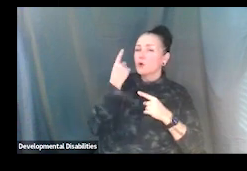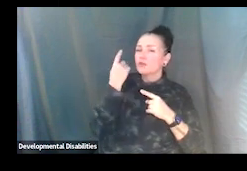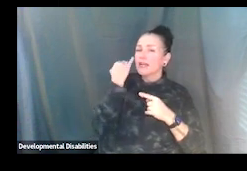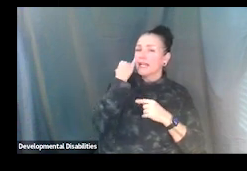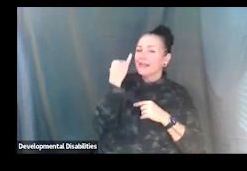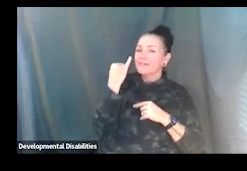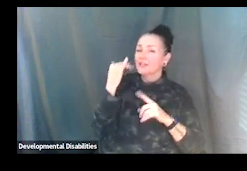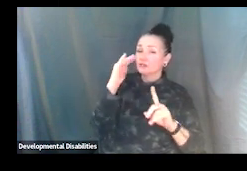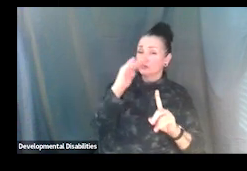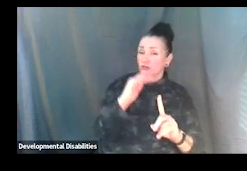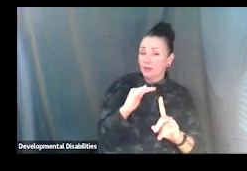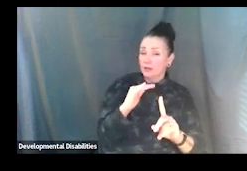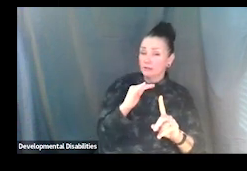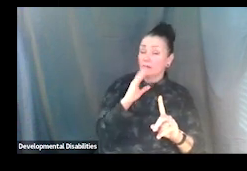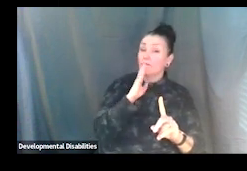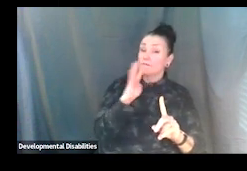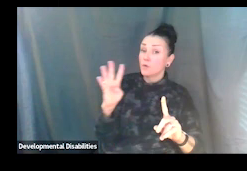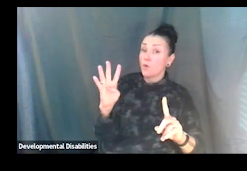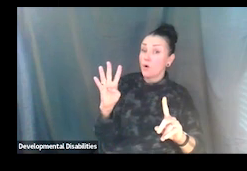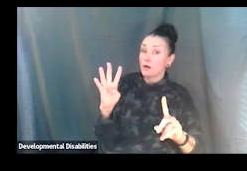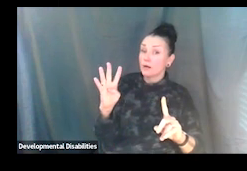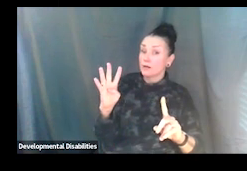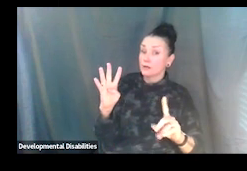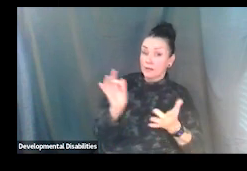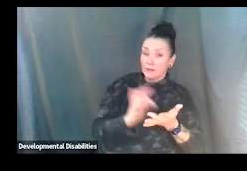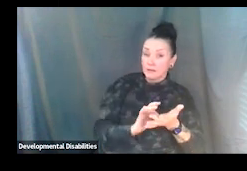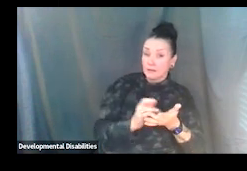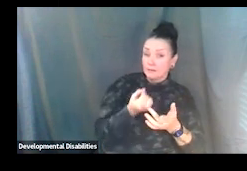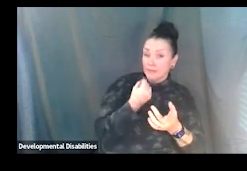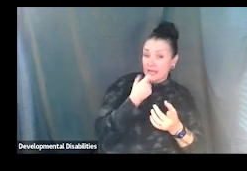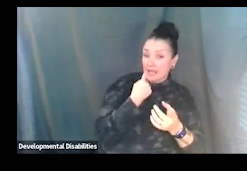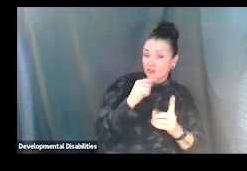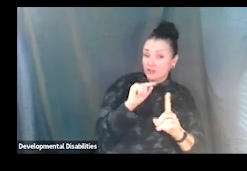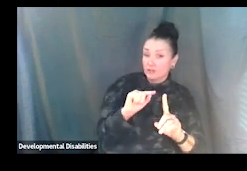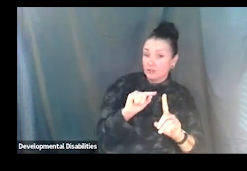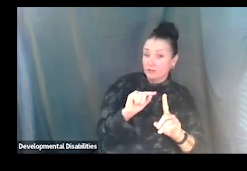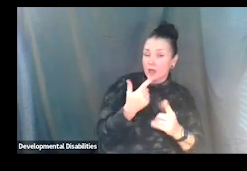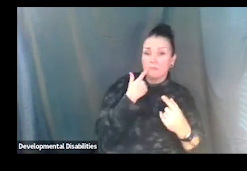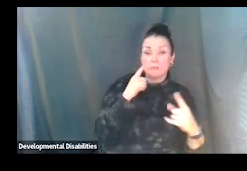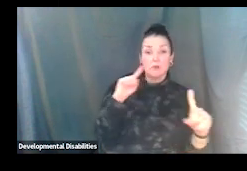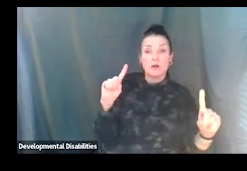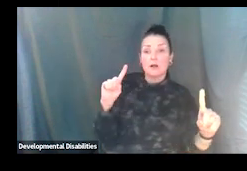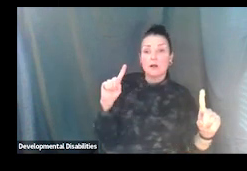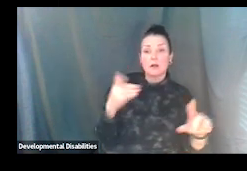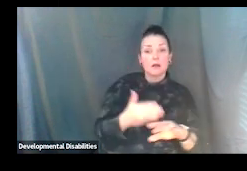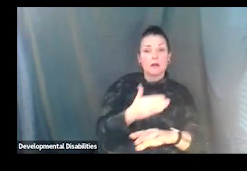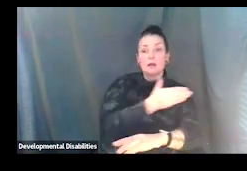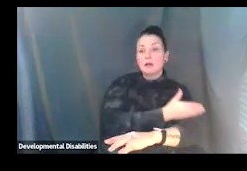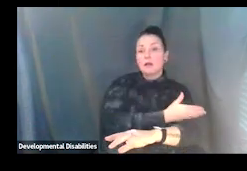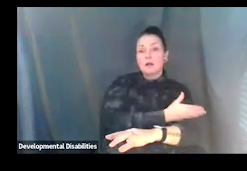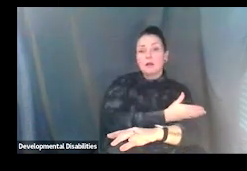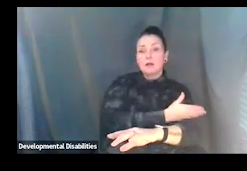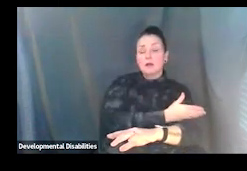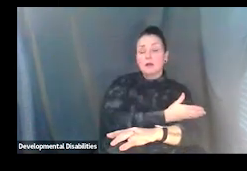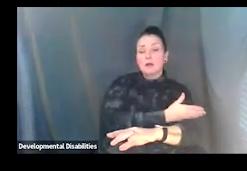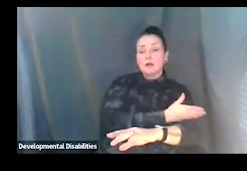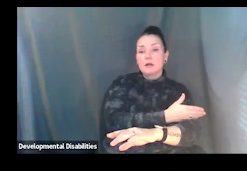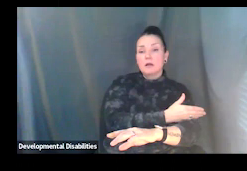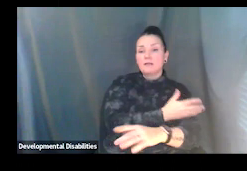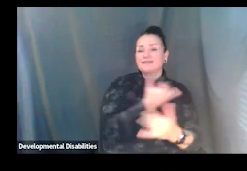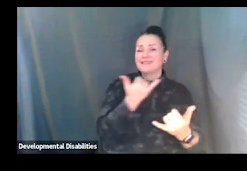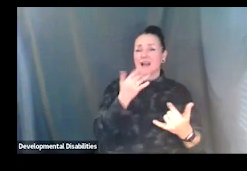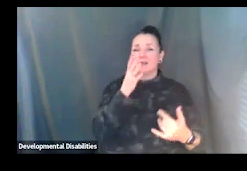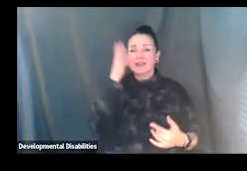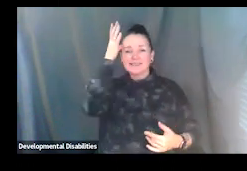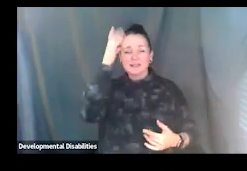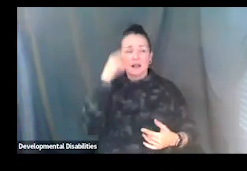the behavioral stuff? And I don't know that, but I've wondered that more with perhaps CBT for anxiety, but it's something that's just